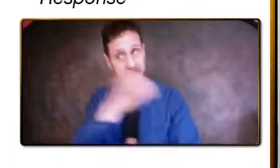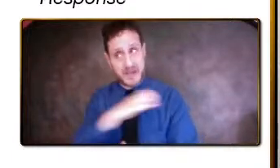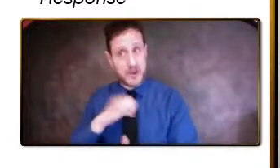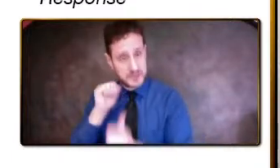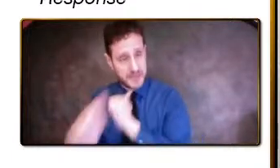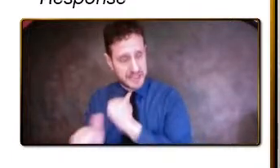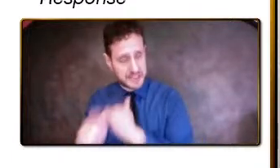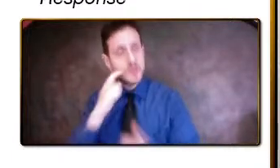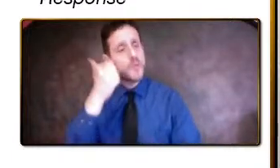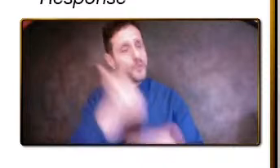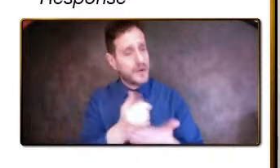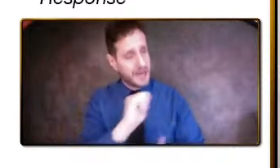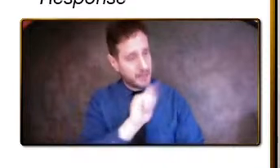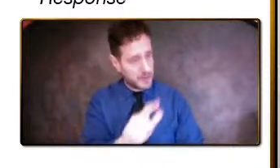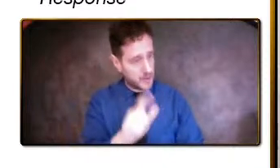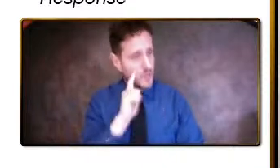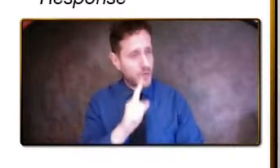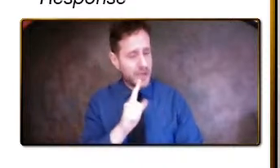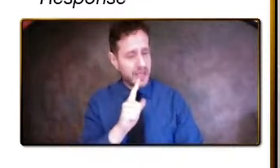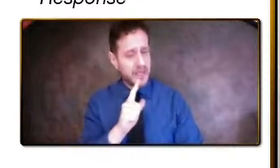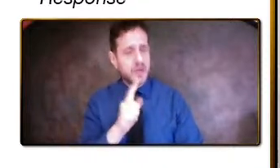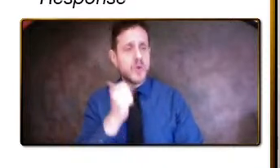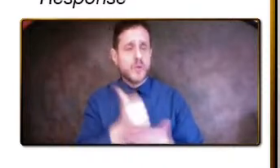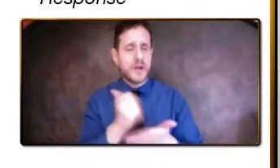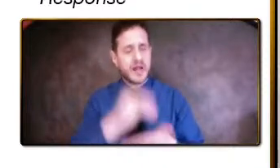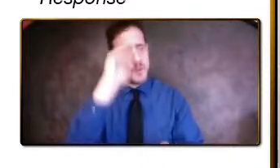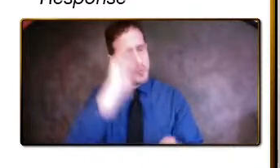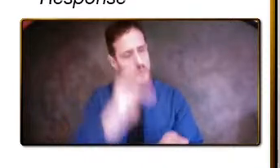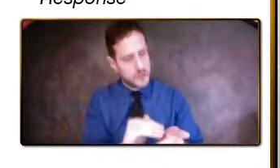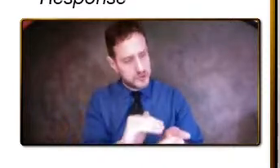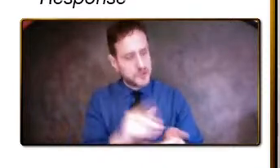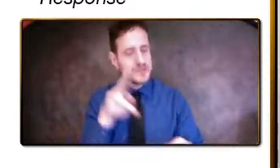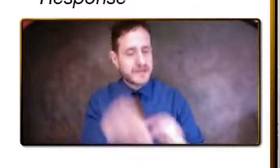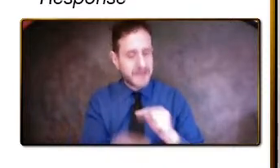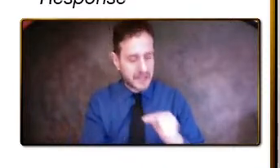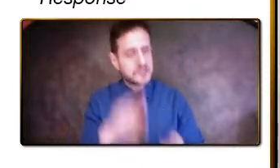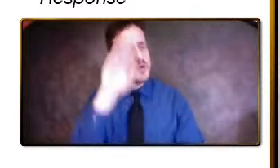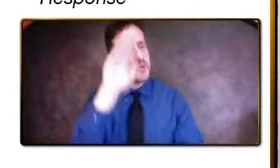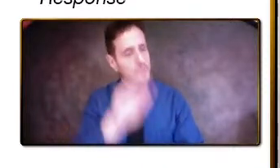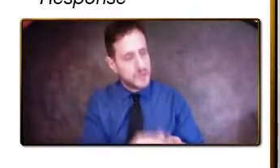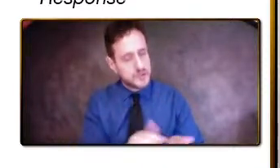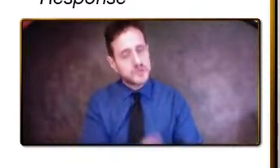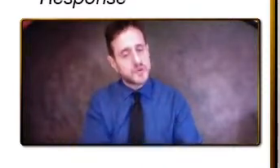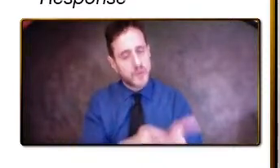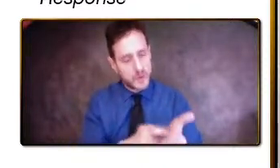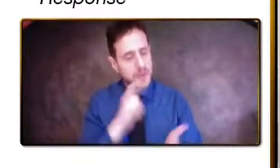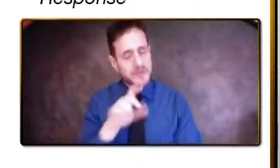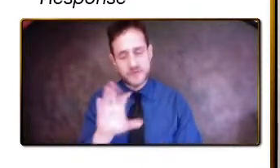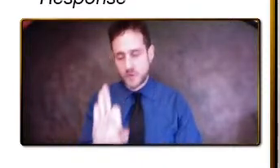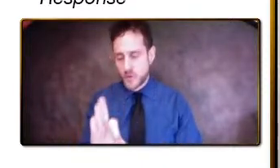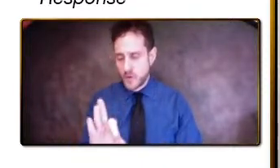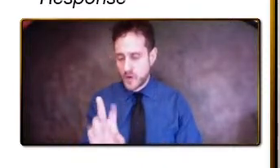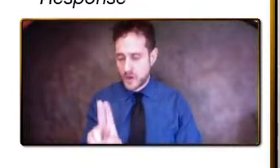it help Illinois avoid cuts, furloughs, or reduce the size of the fiscal 2021 deficit?